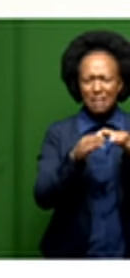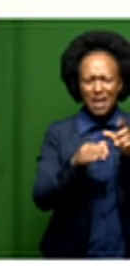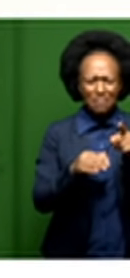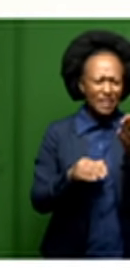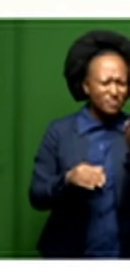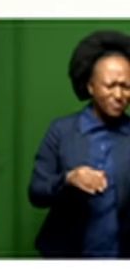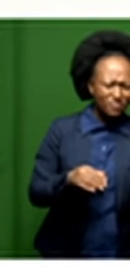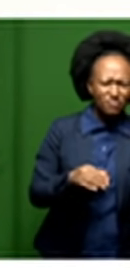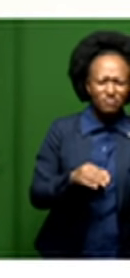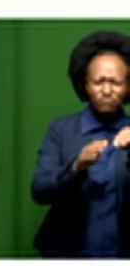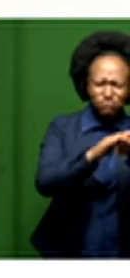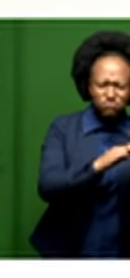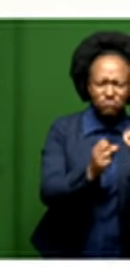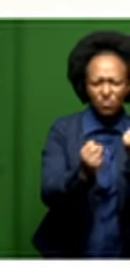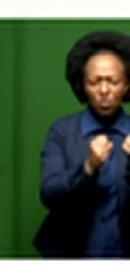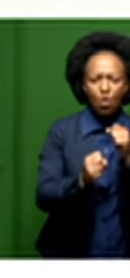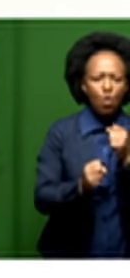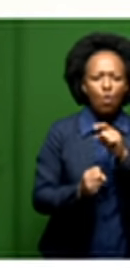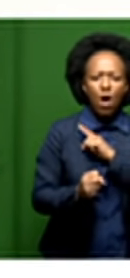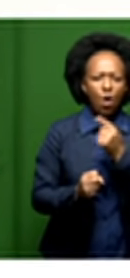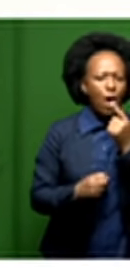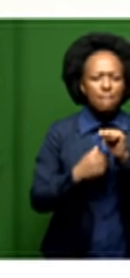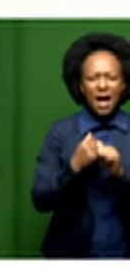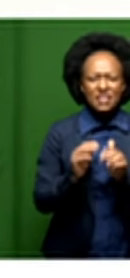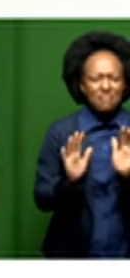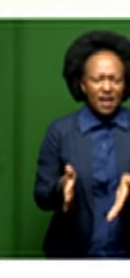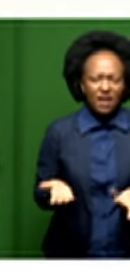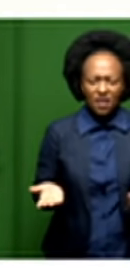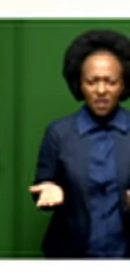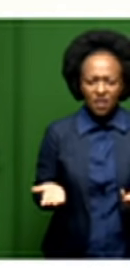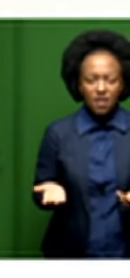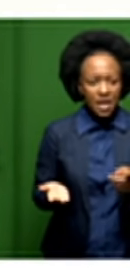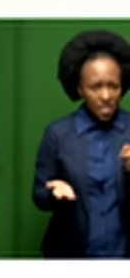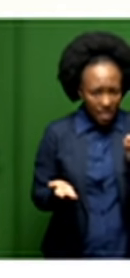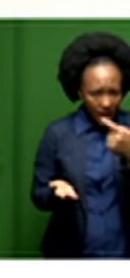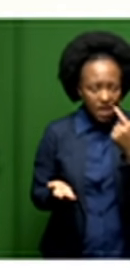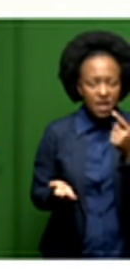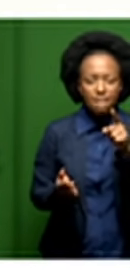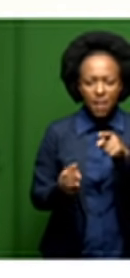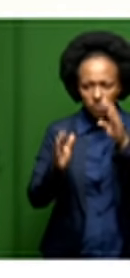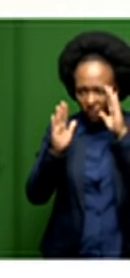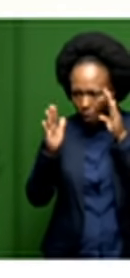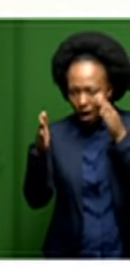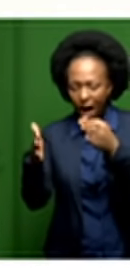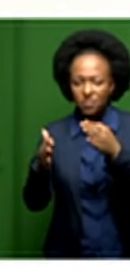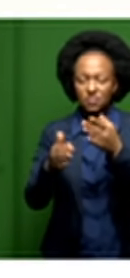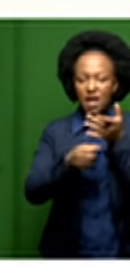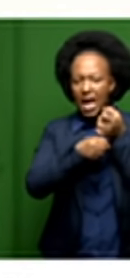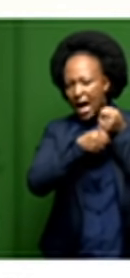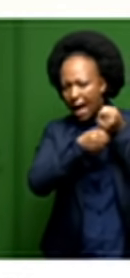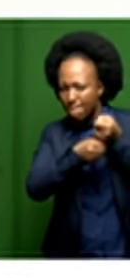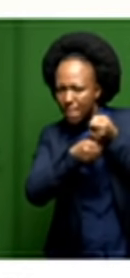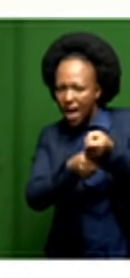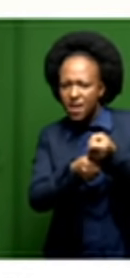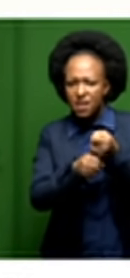Because they are actually left with only a month. And instead of them focusing on campaigning and ensuring that they